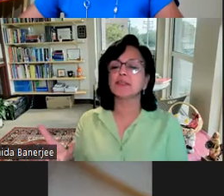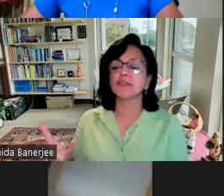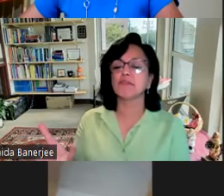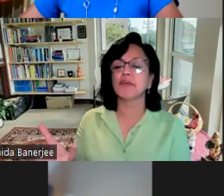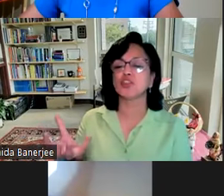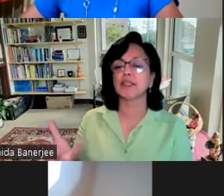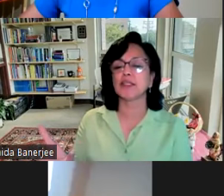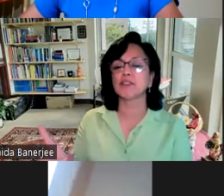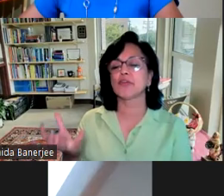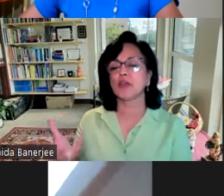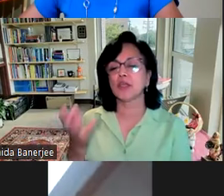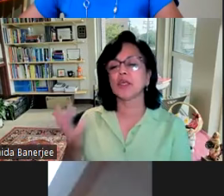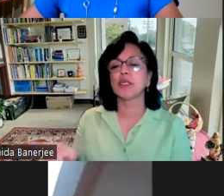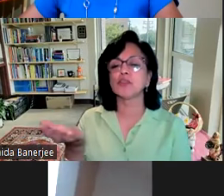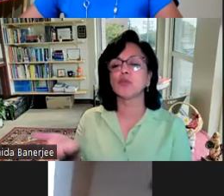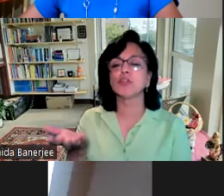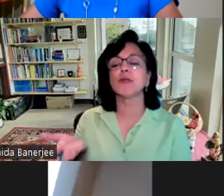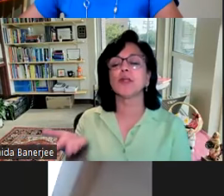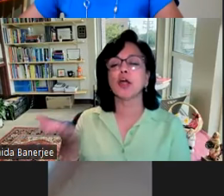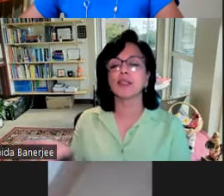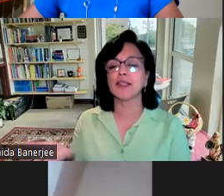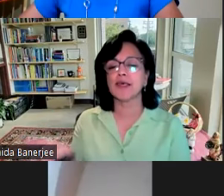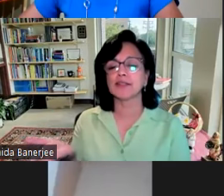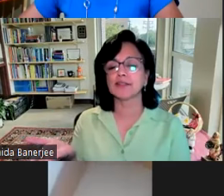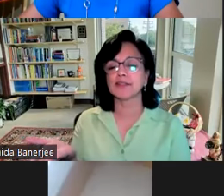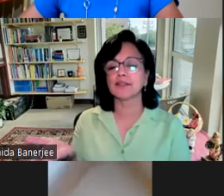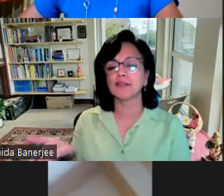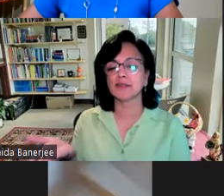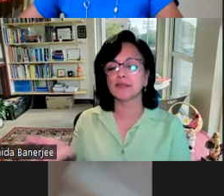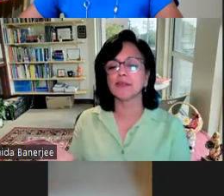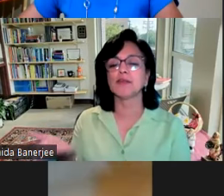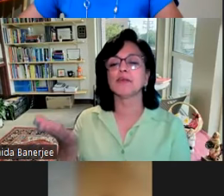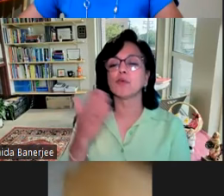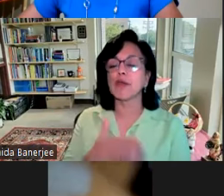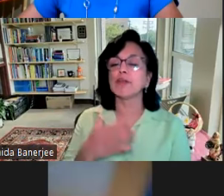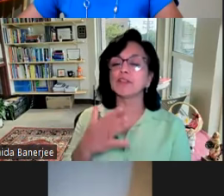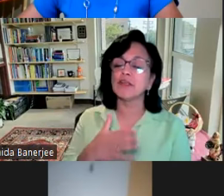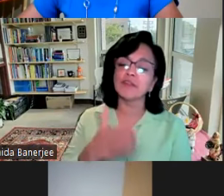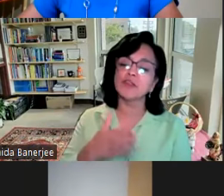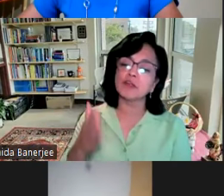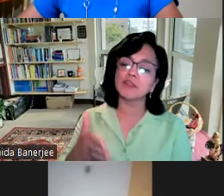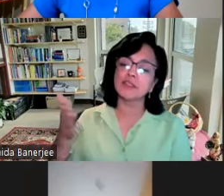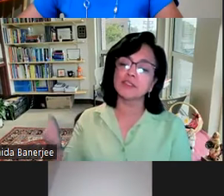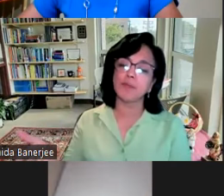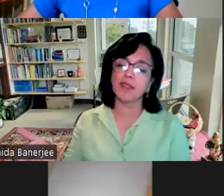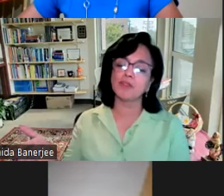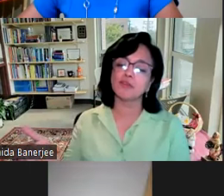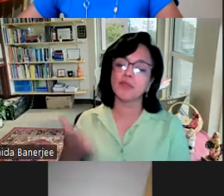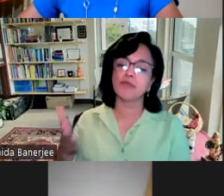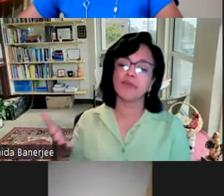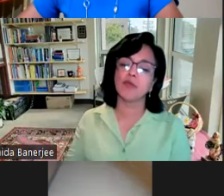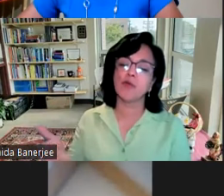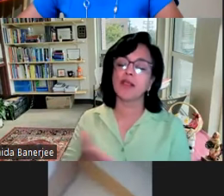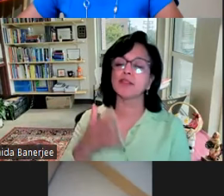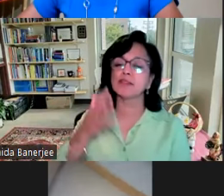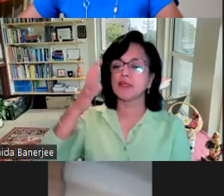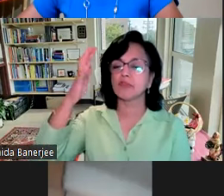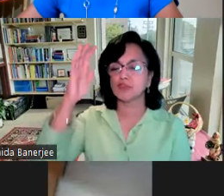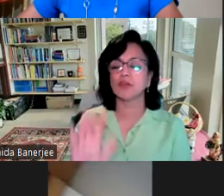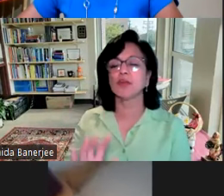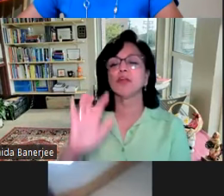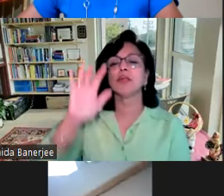that intervention later on is going to be a lot less. Whereas if the doctor had explained to me very well, it's